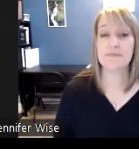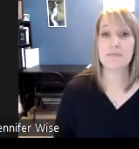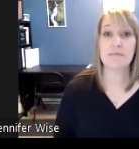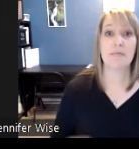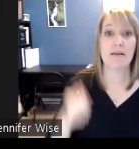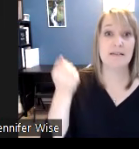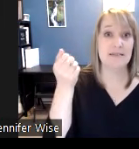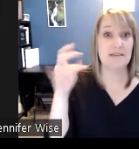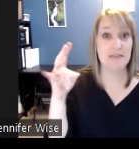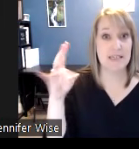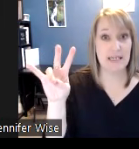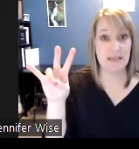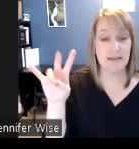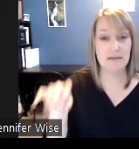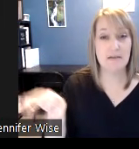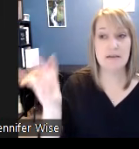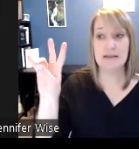1776.